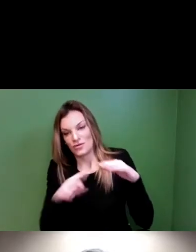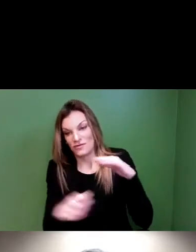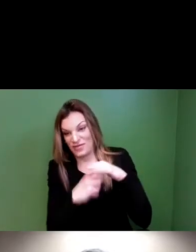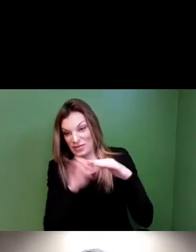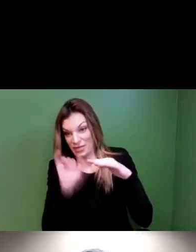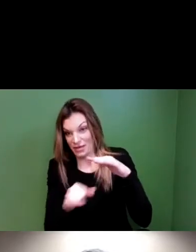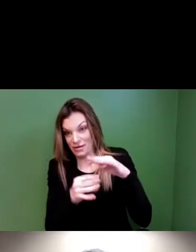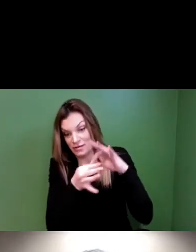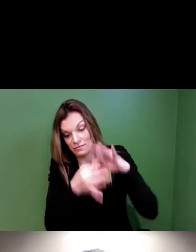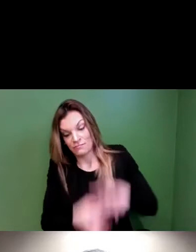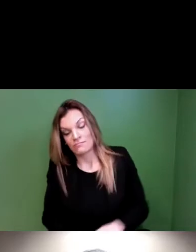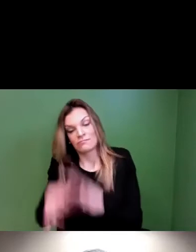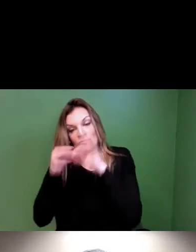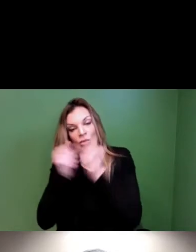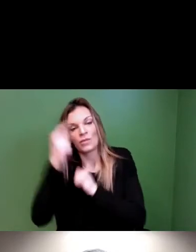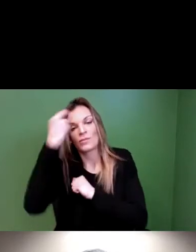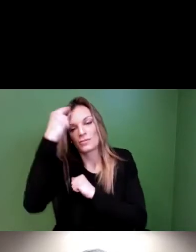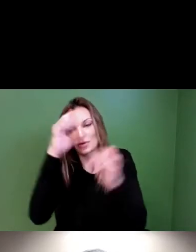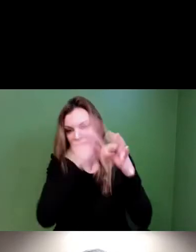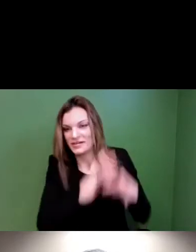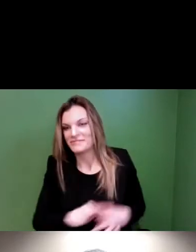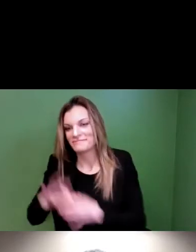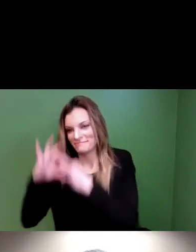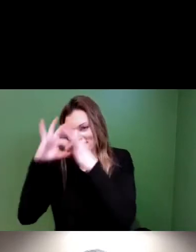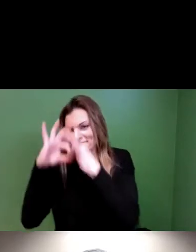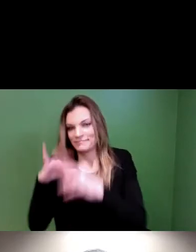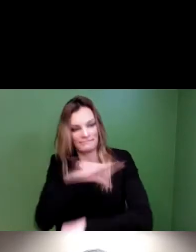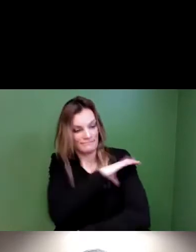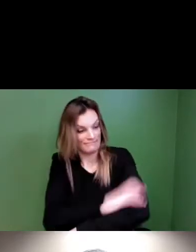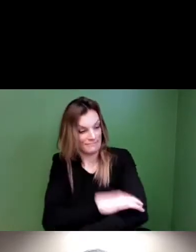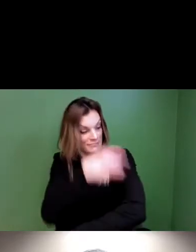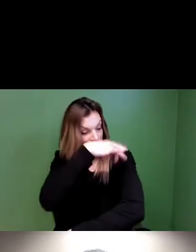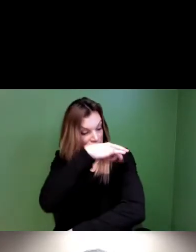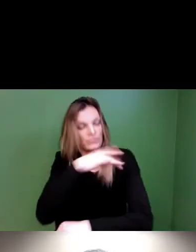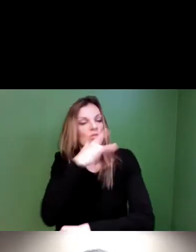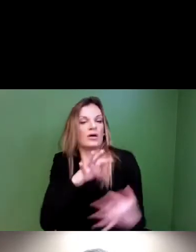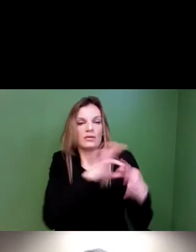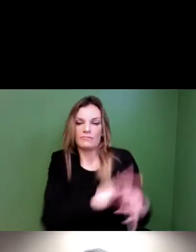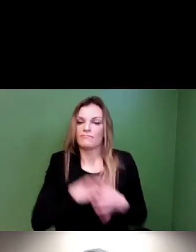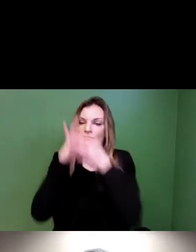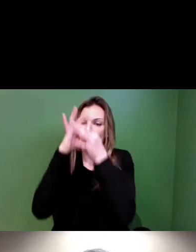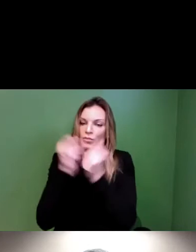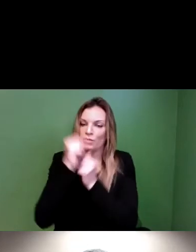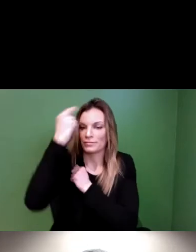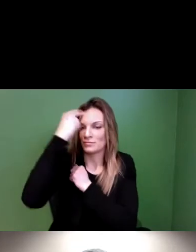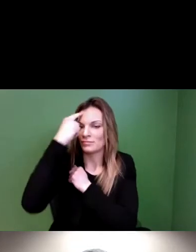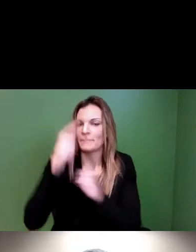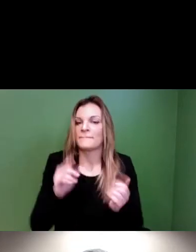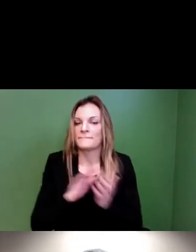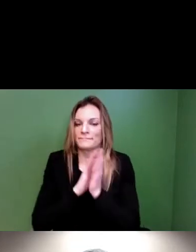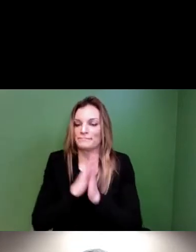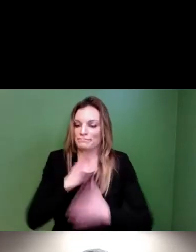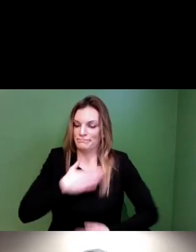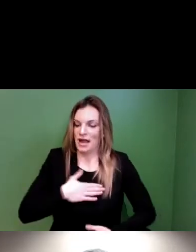brain, and you'll see a better recognition of the arm and a restoration of usage,